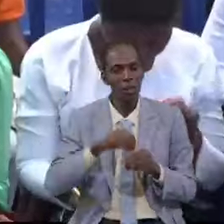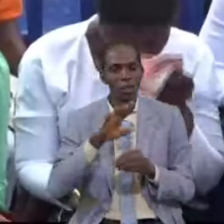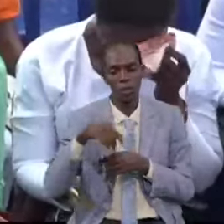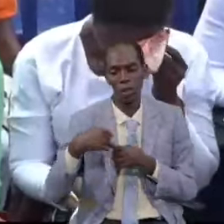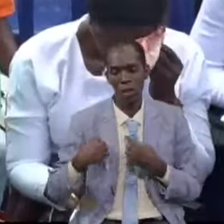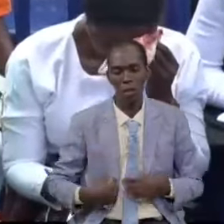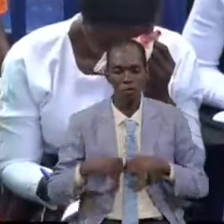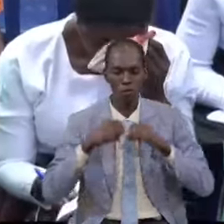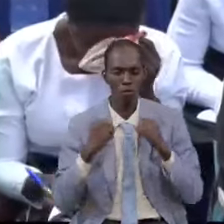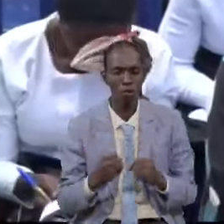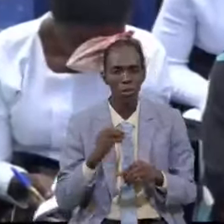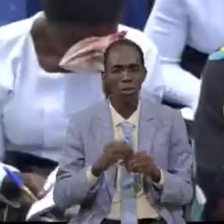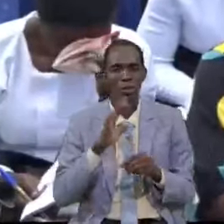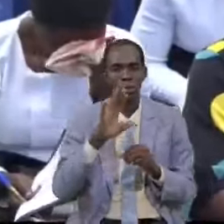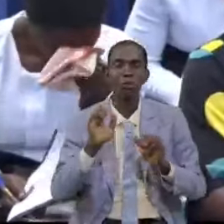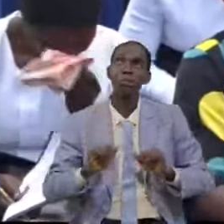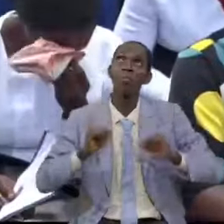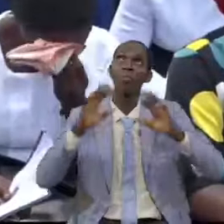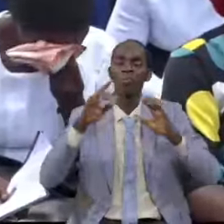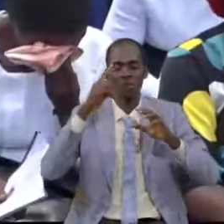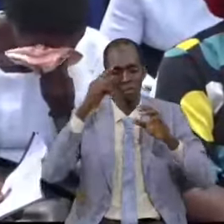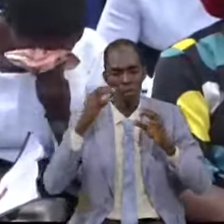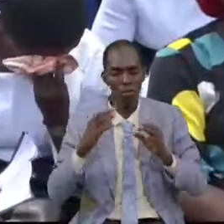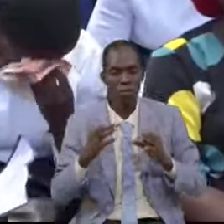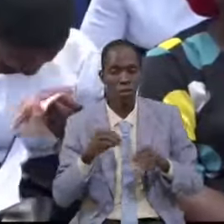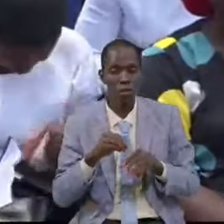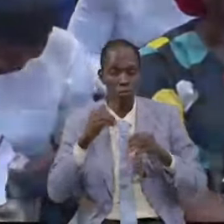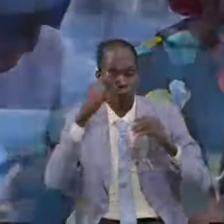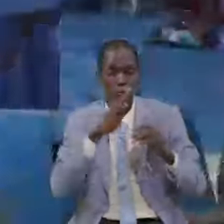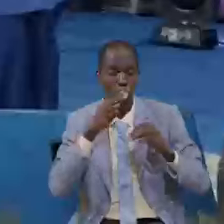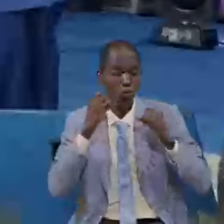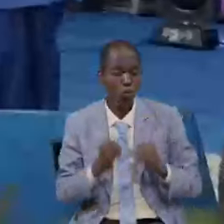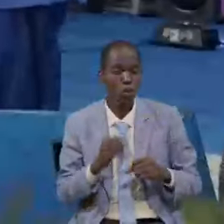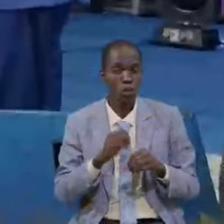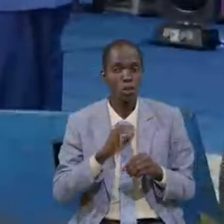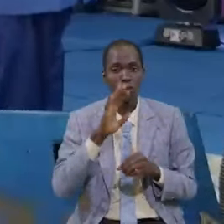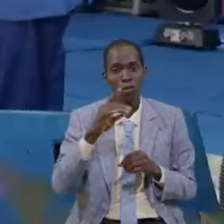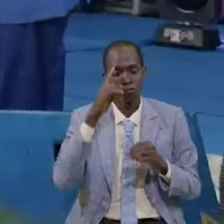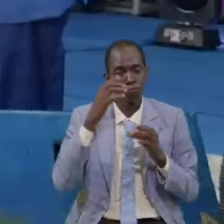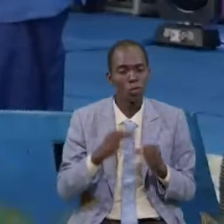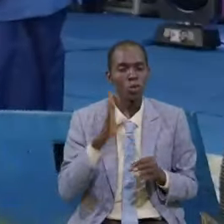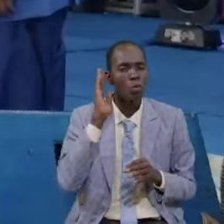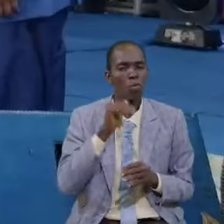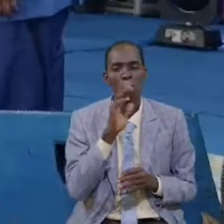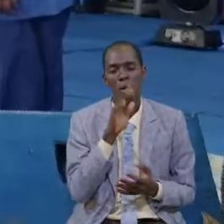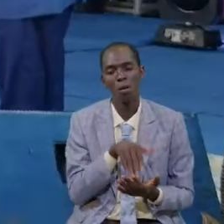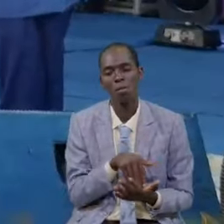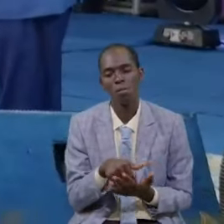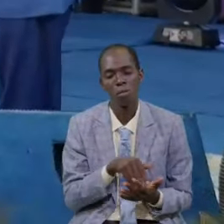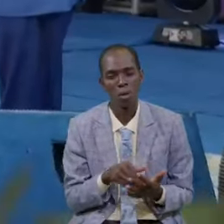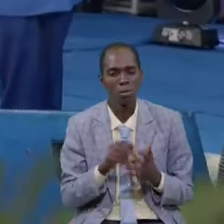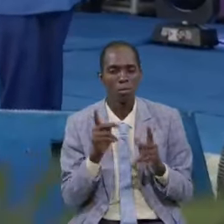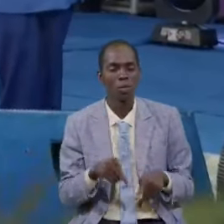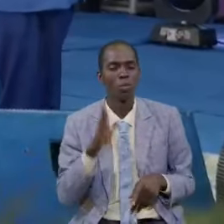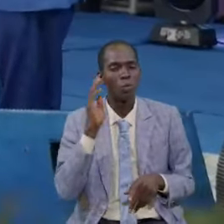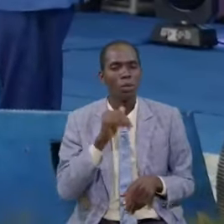your determination. You have to be strong. You'll not be a jellyfish. You'll not be an amphibian, neither fit for the